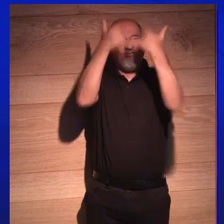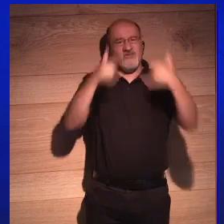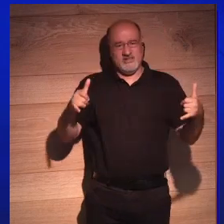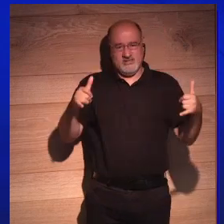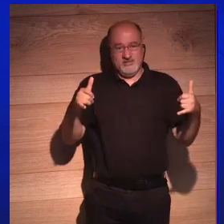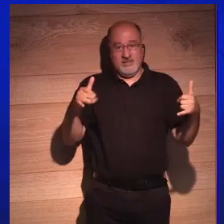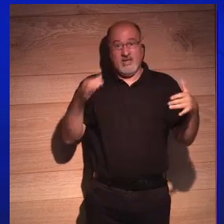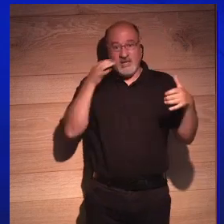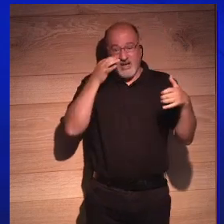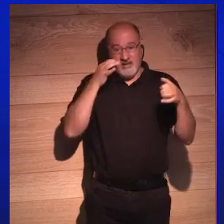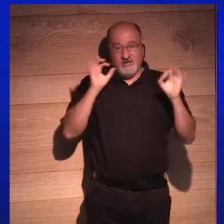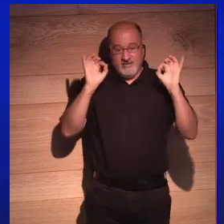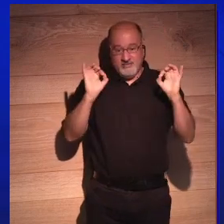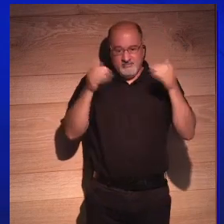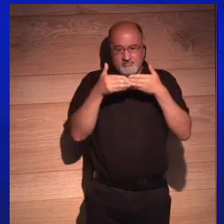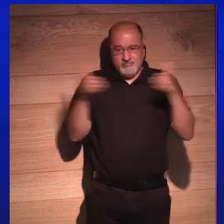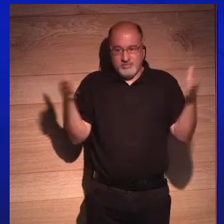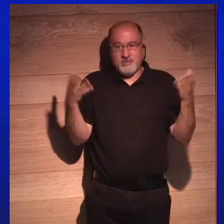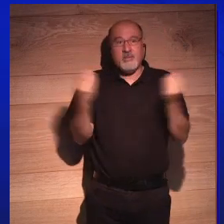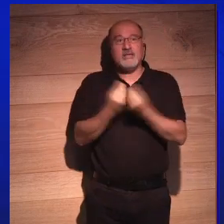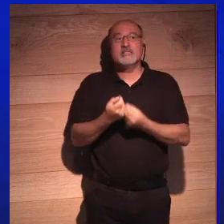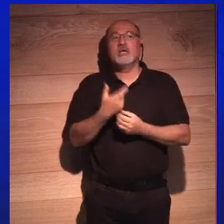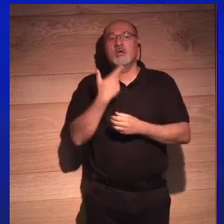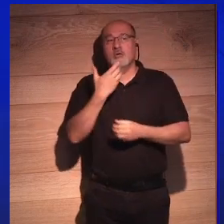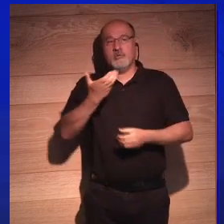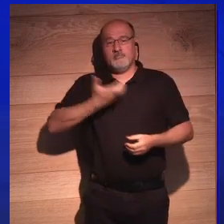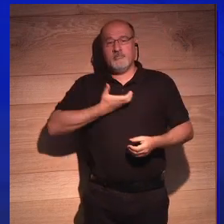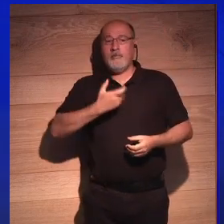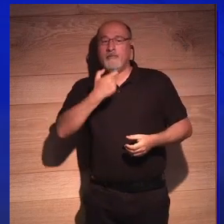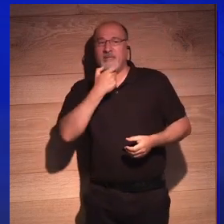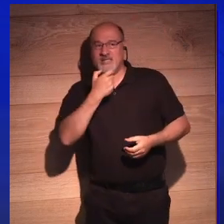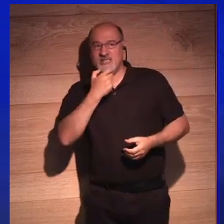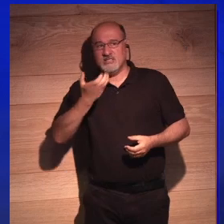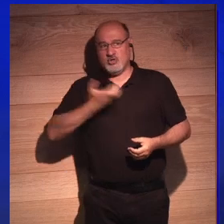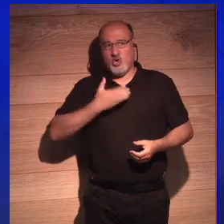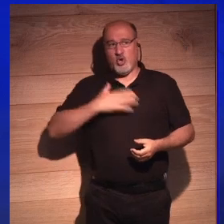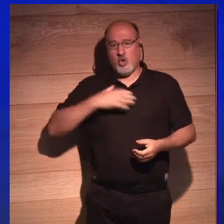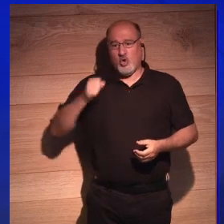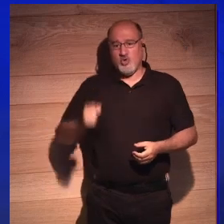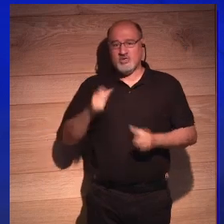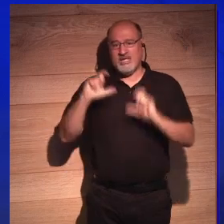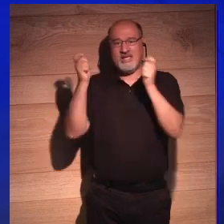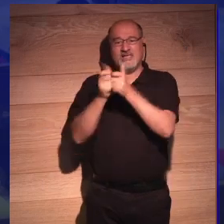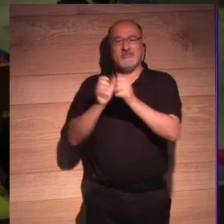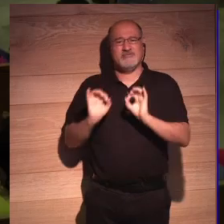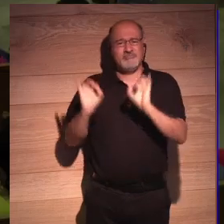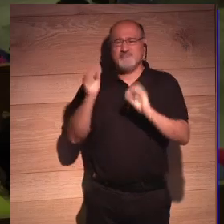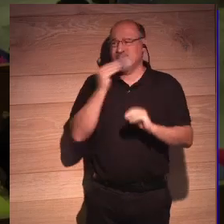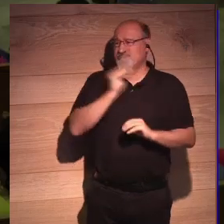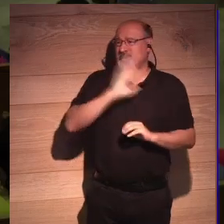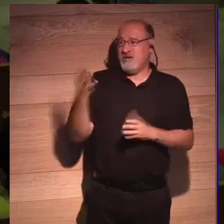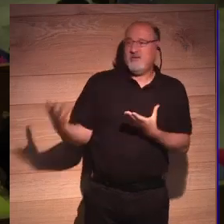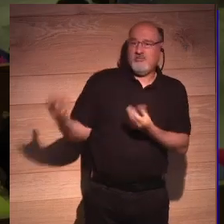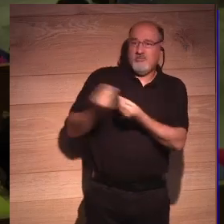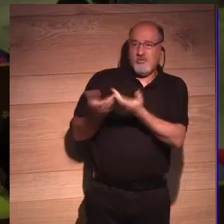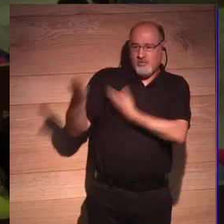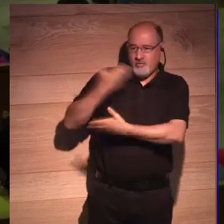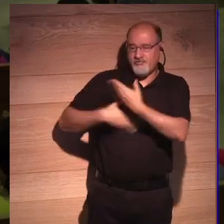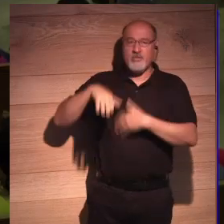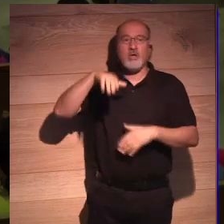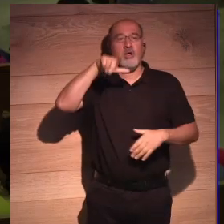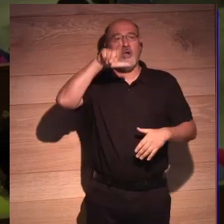was also for this XR Fest with the British Council, which has an amazing team as well, headed